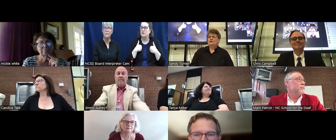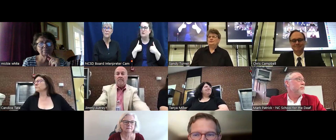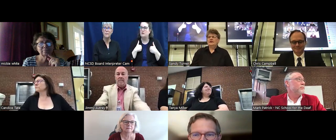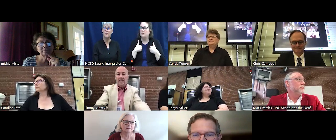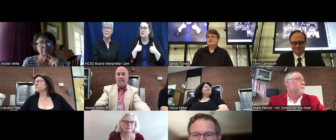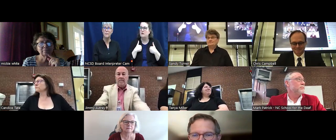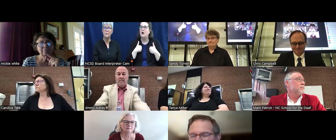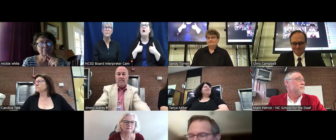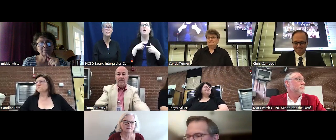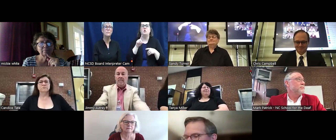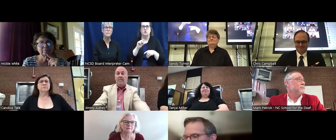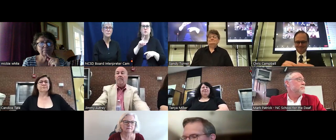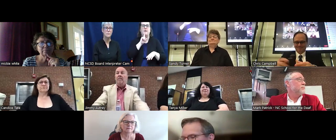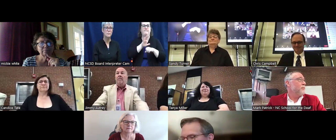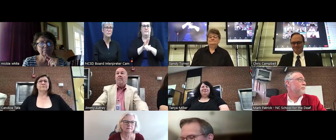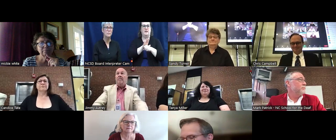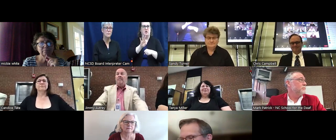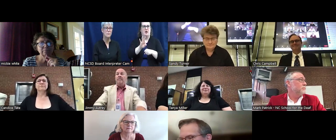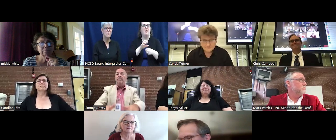do the pledge.